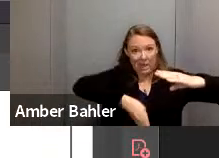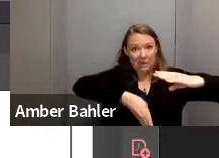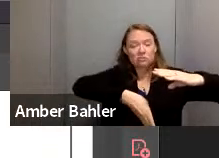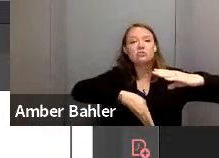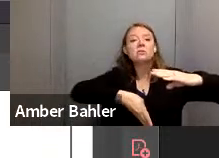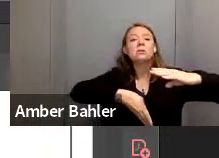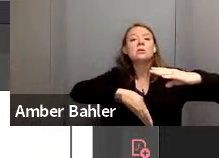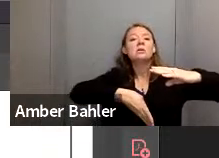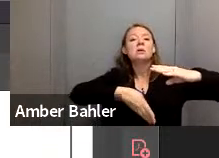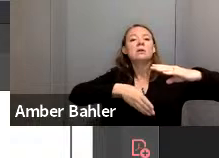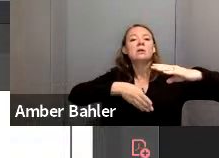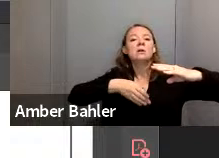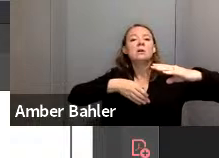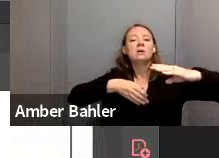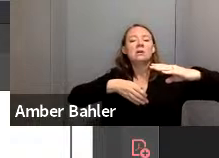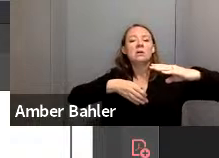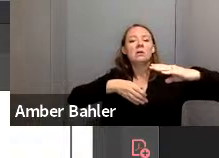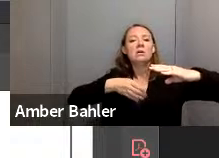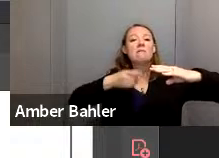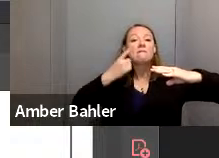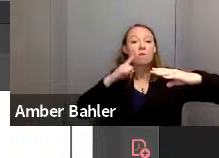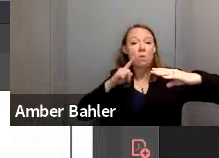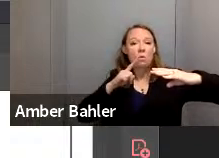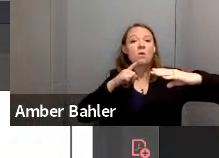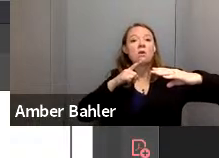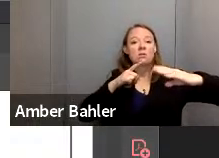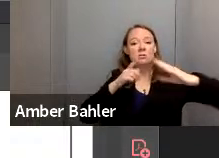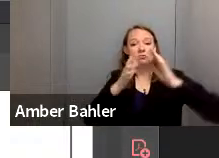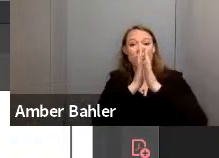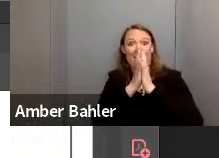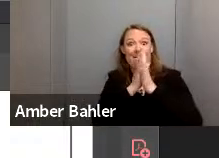the full width tactile strips.